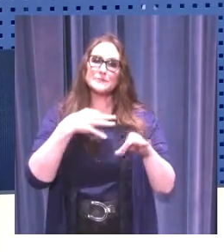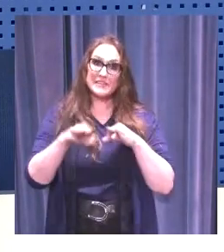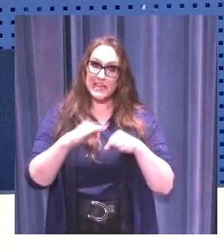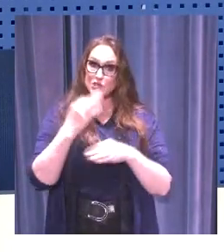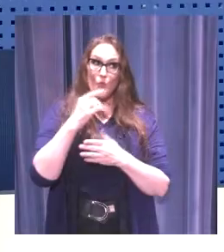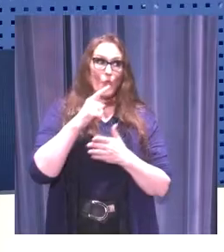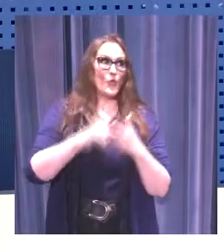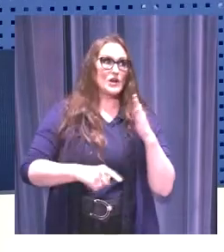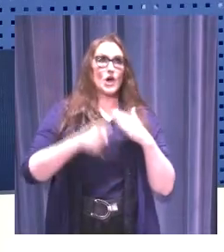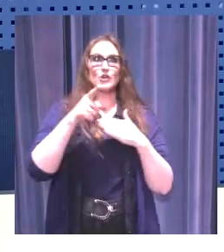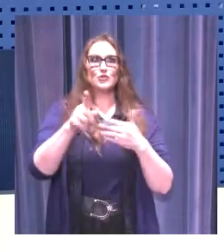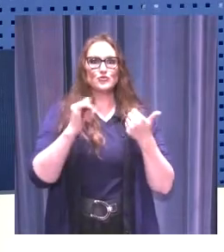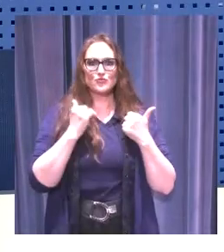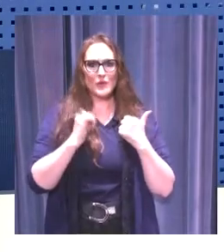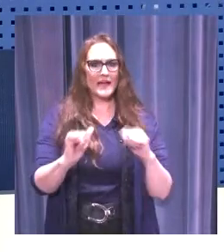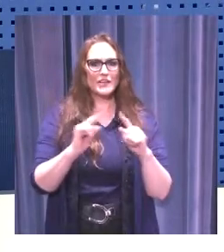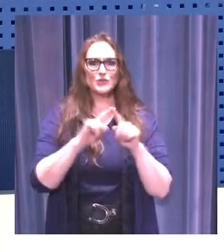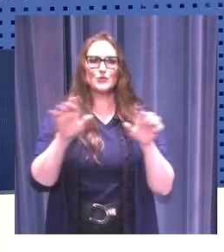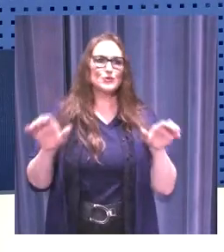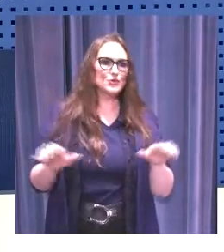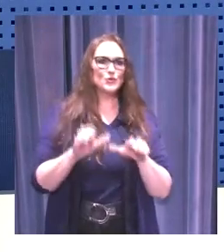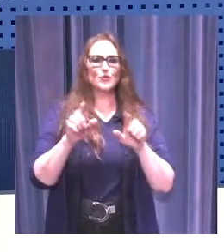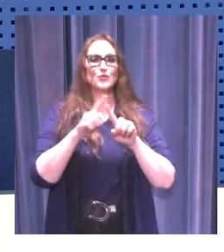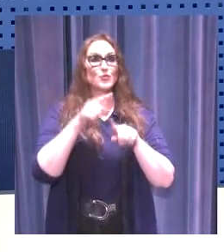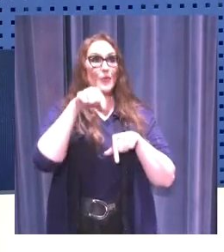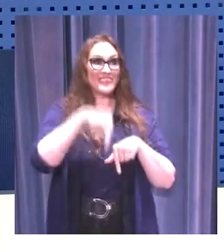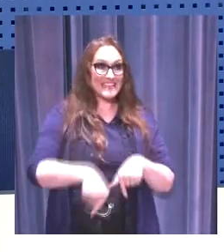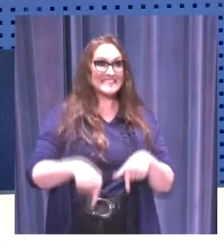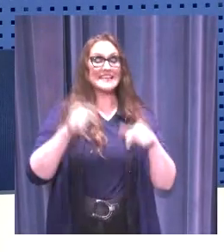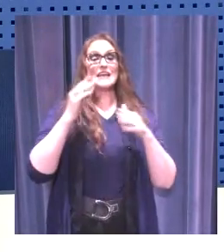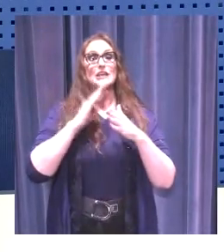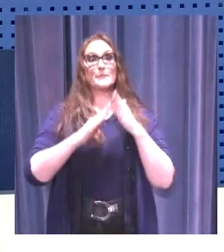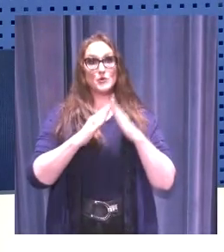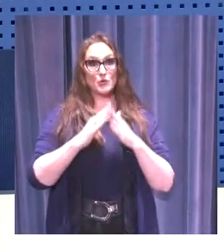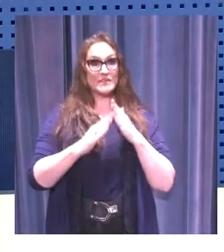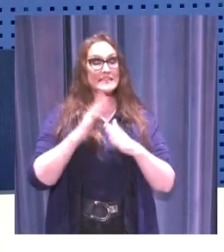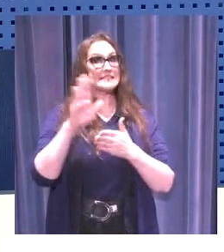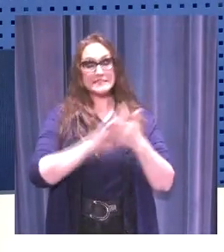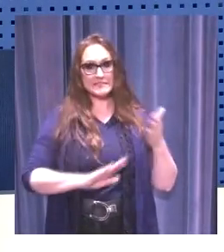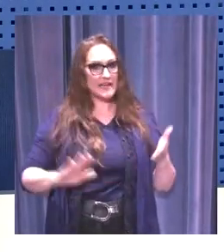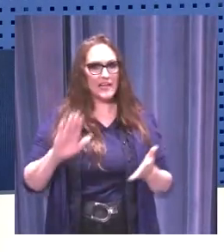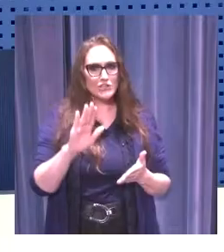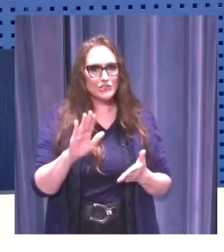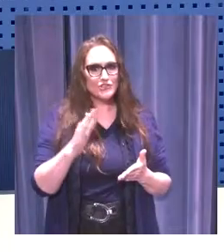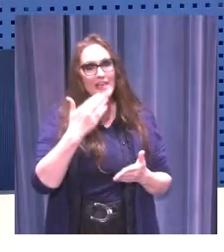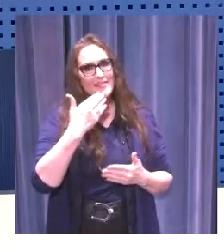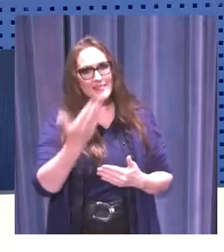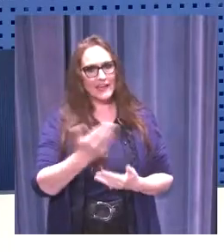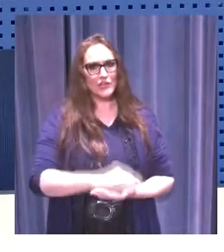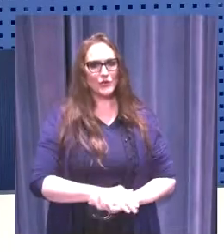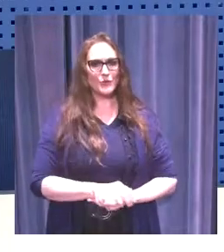explanation. What are you trying to do to this community's college? Thank you.